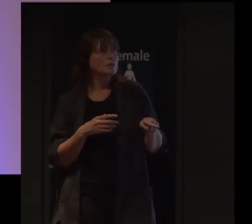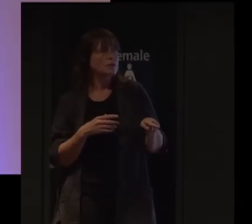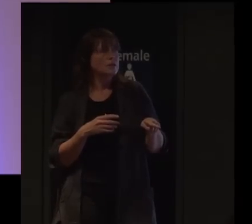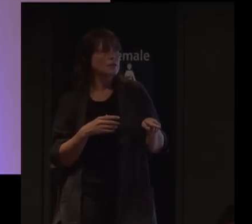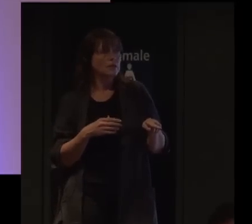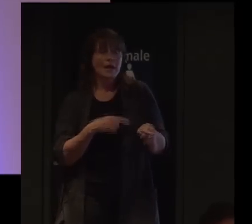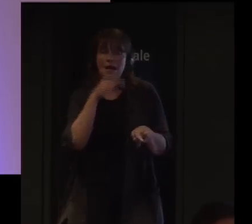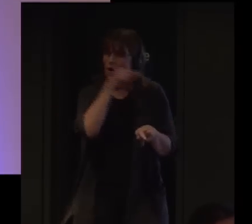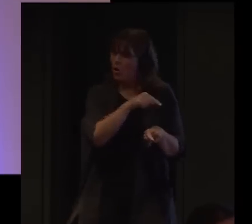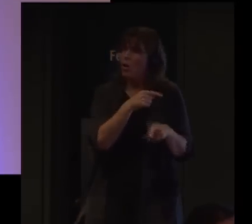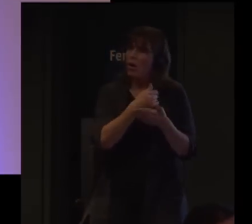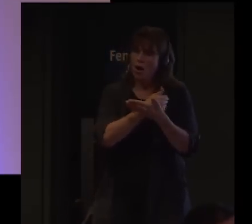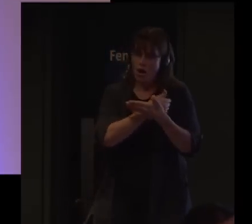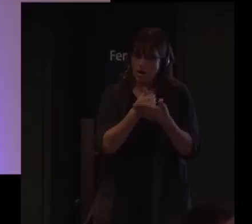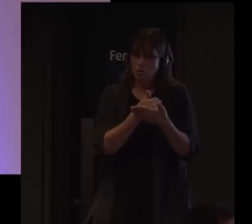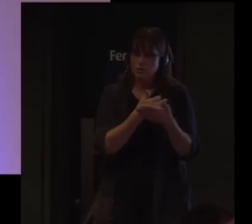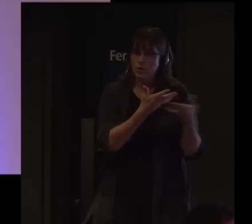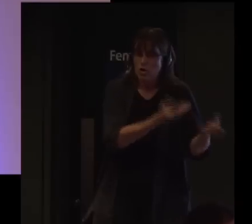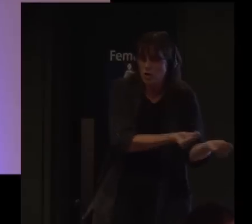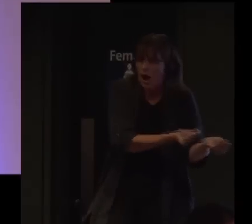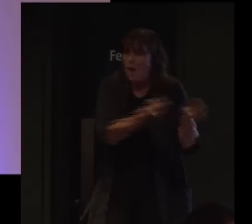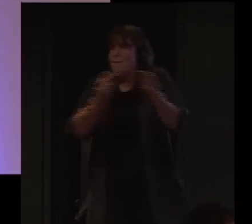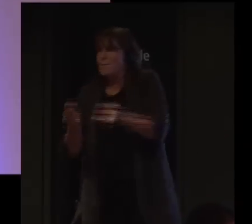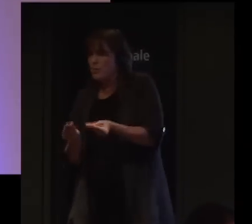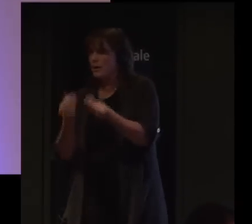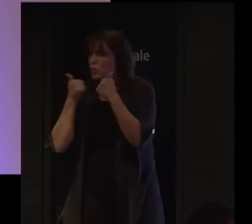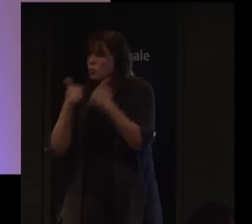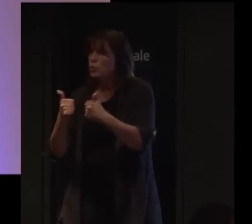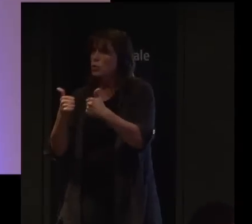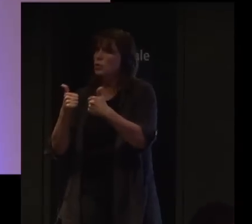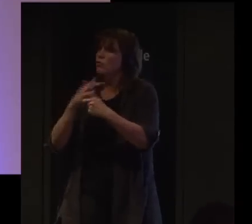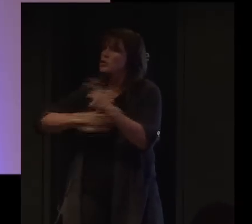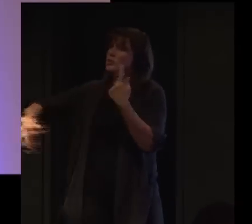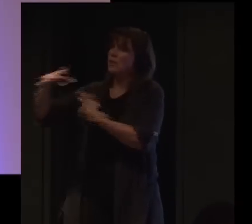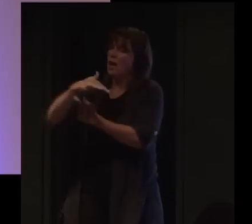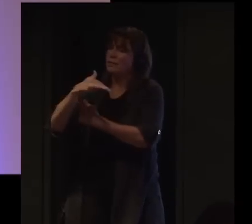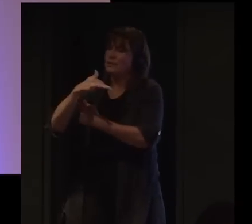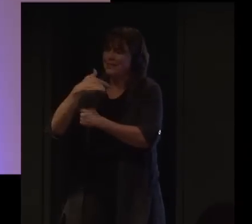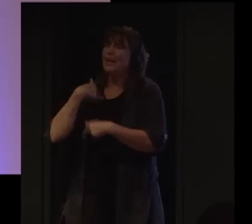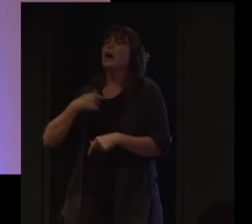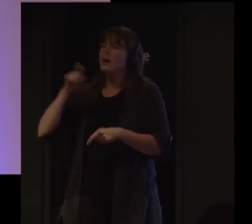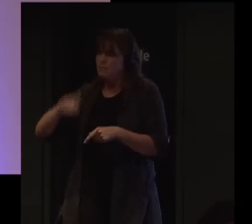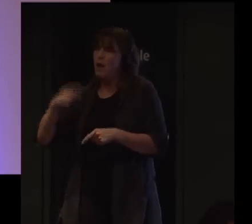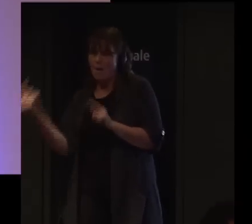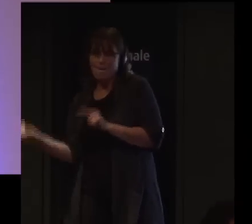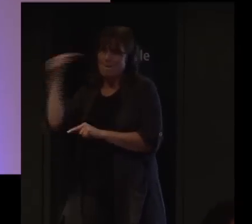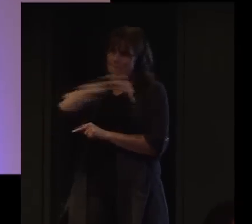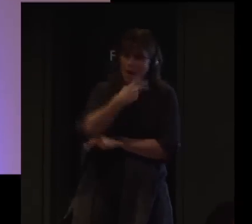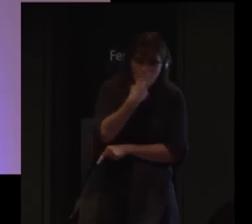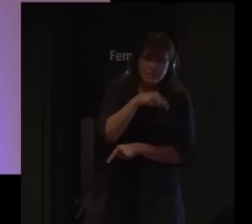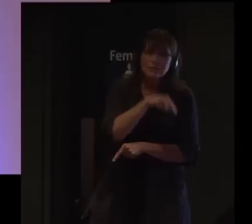the society, and not the other way around. And I think we need to go back to these basics. Now there is